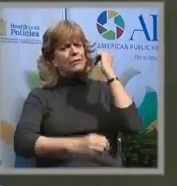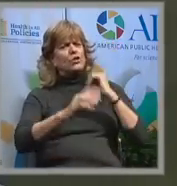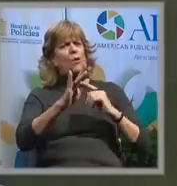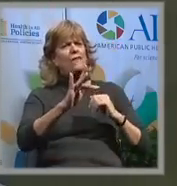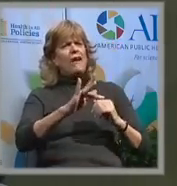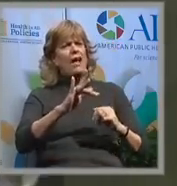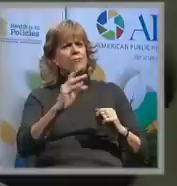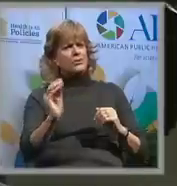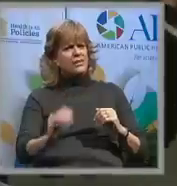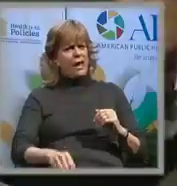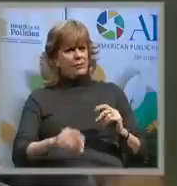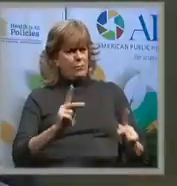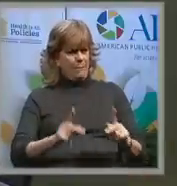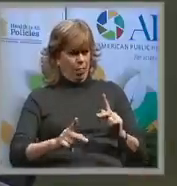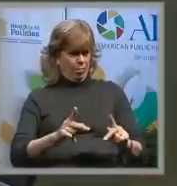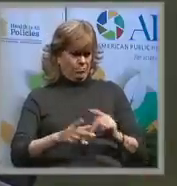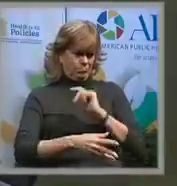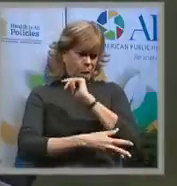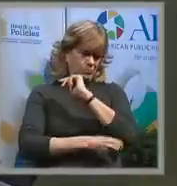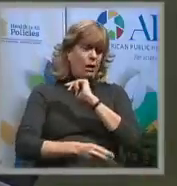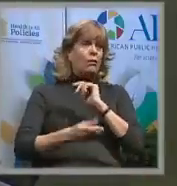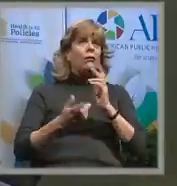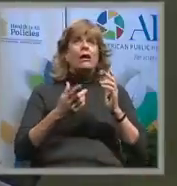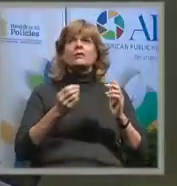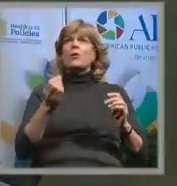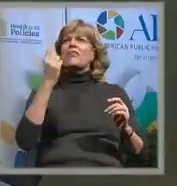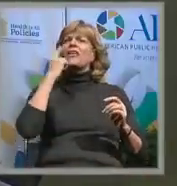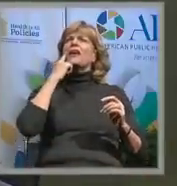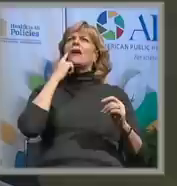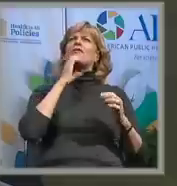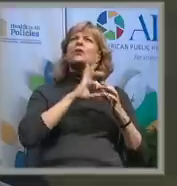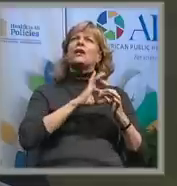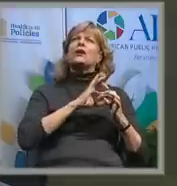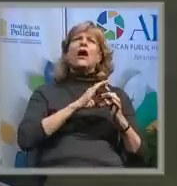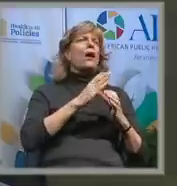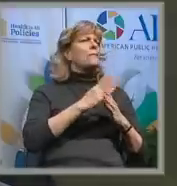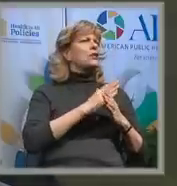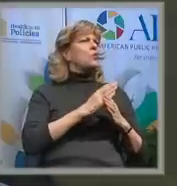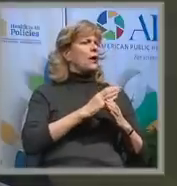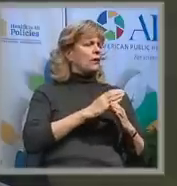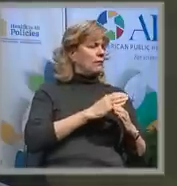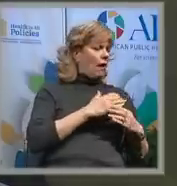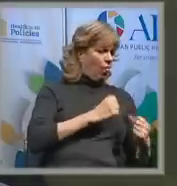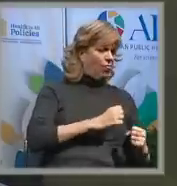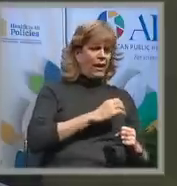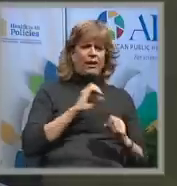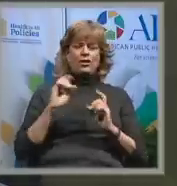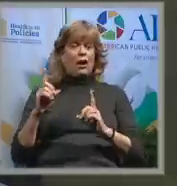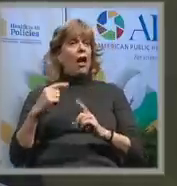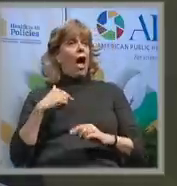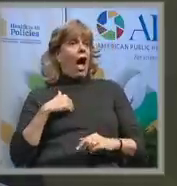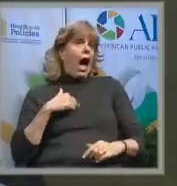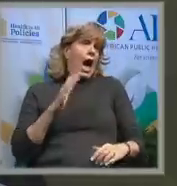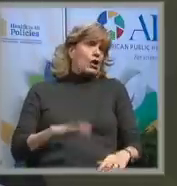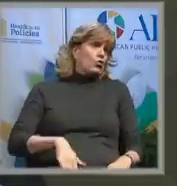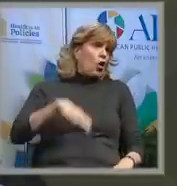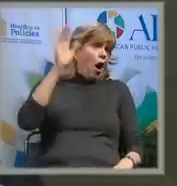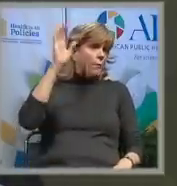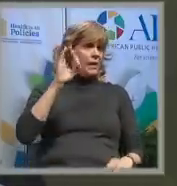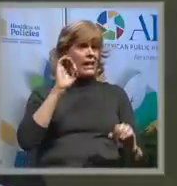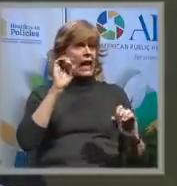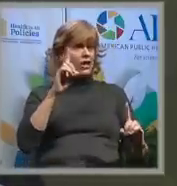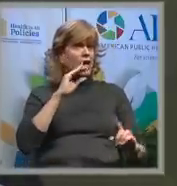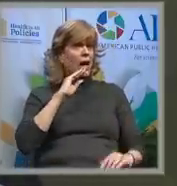about this relationship, for example, between health and education. I was privileged to grow up in an educated home in